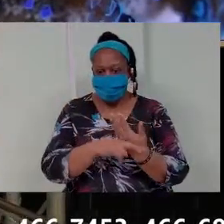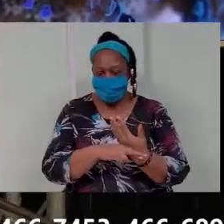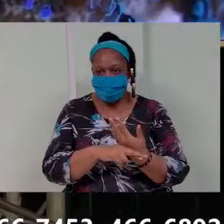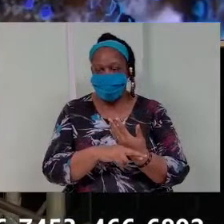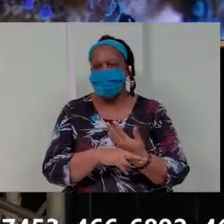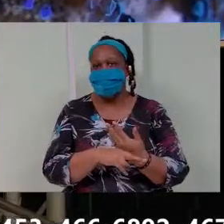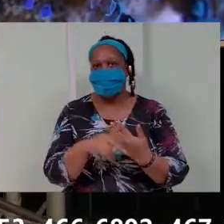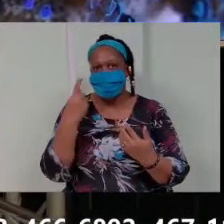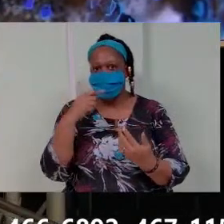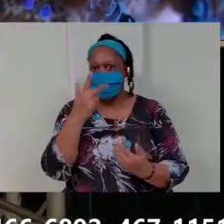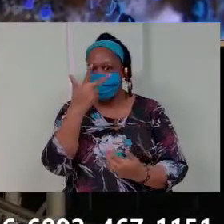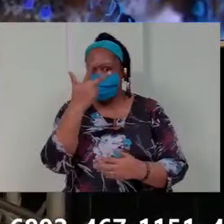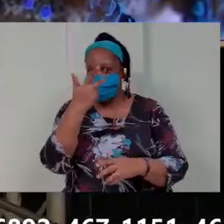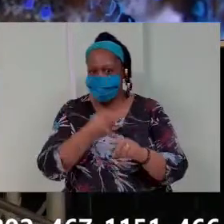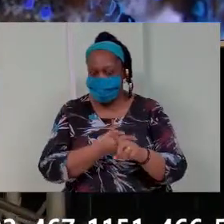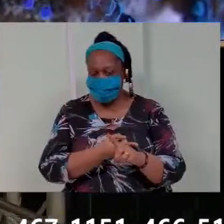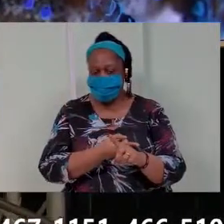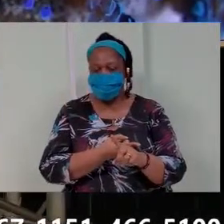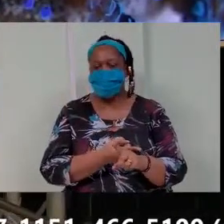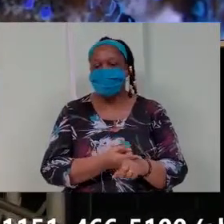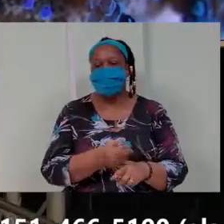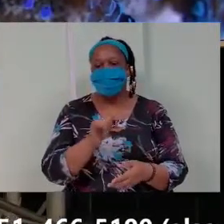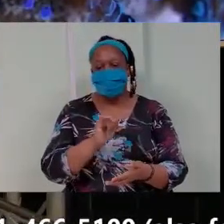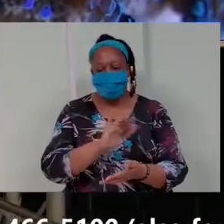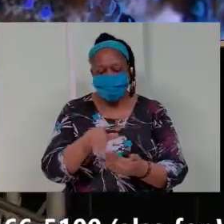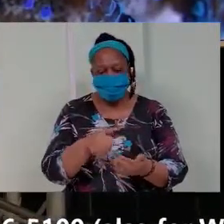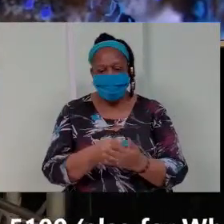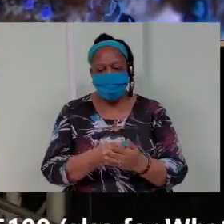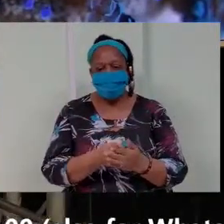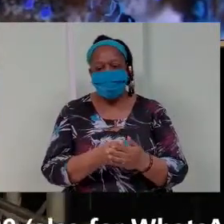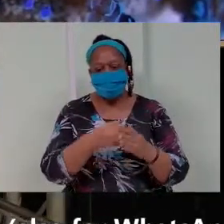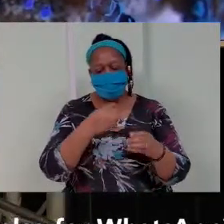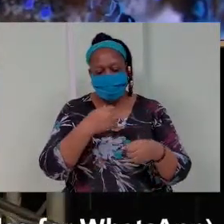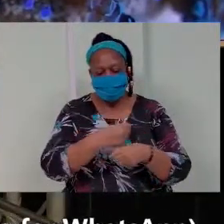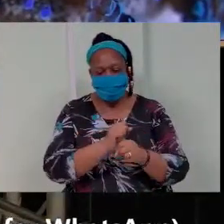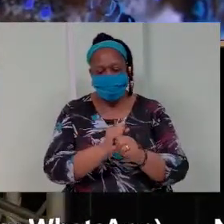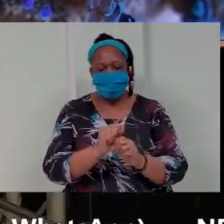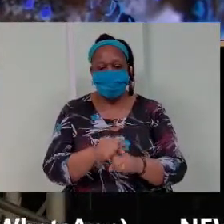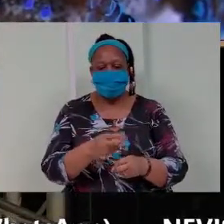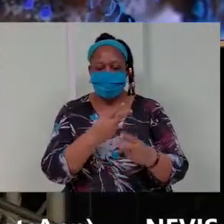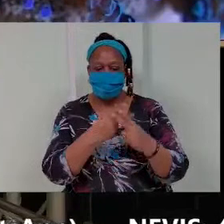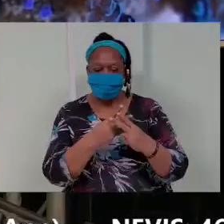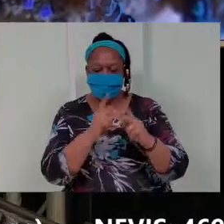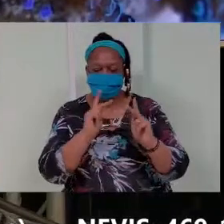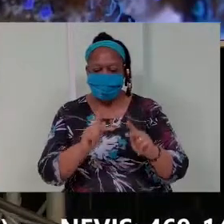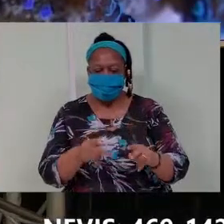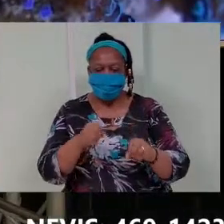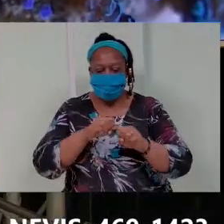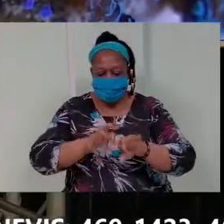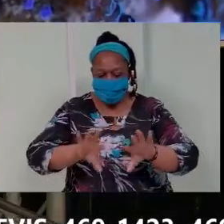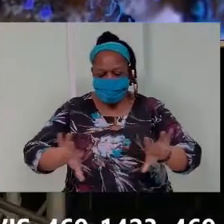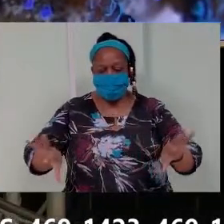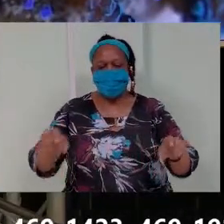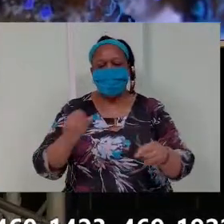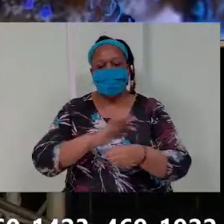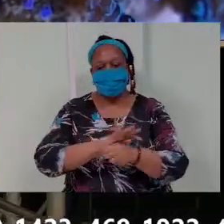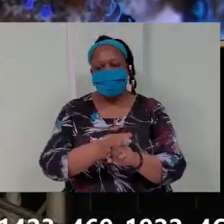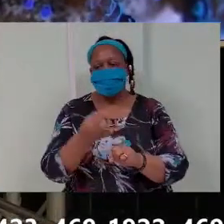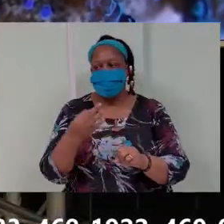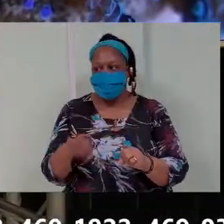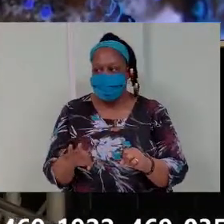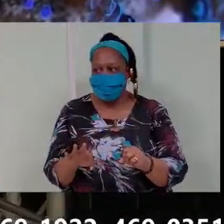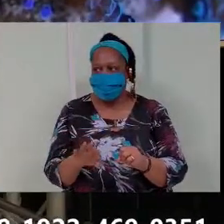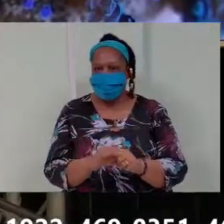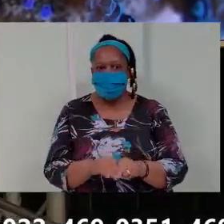been published to guide our behavior to prevent the spread of the coronavirus. These regulations were